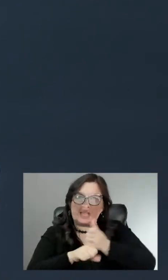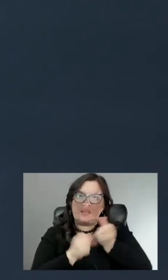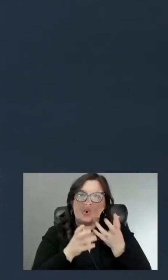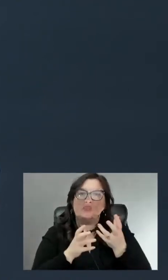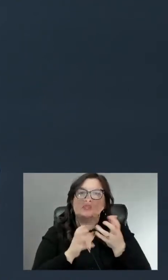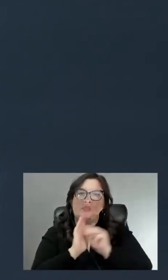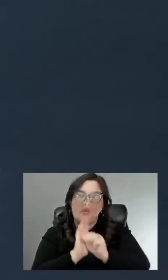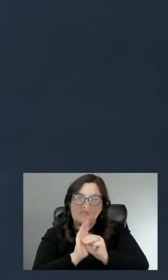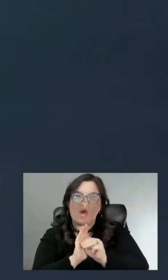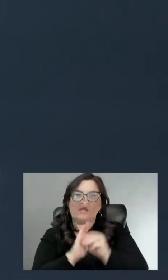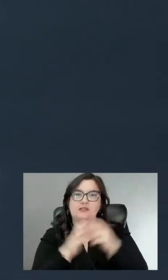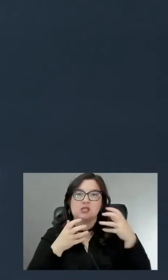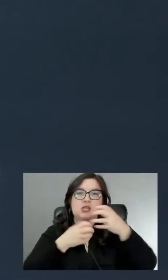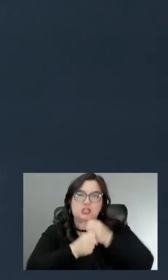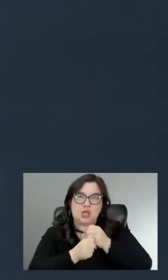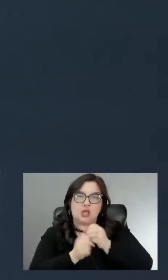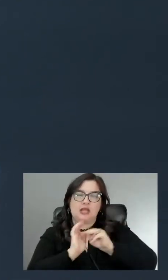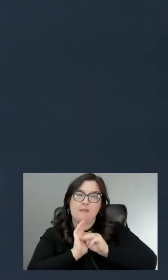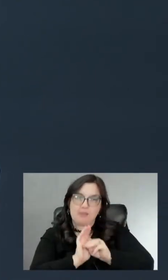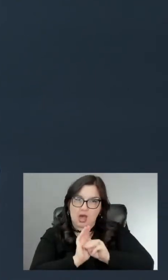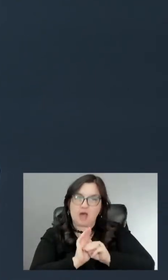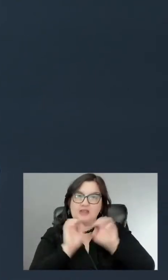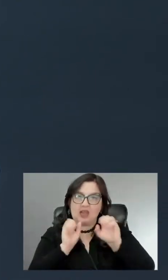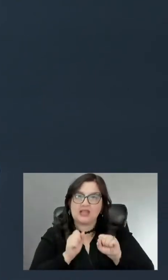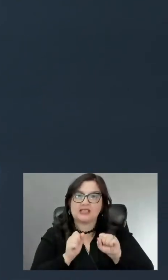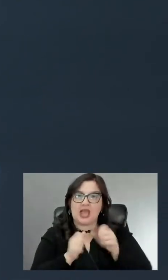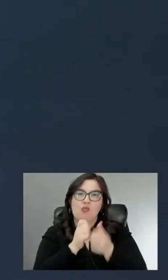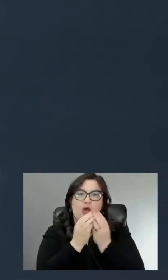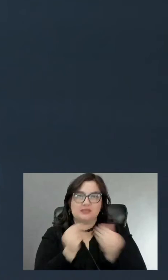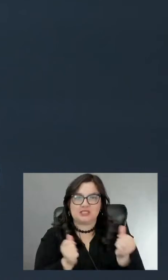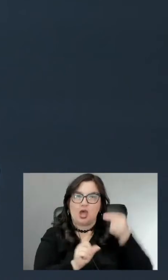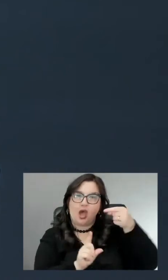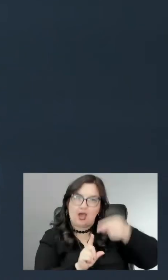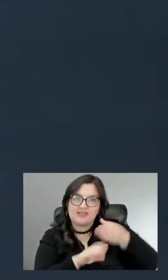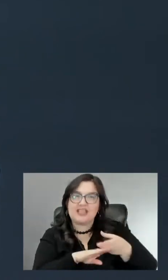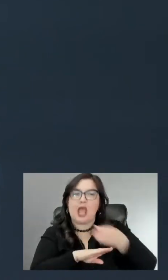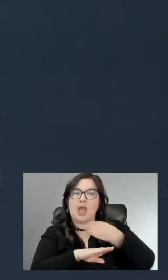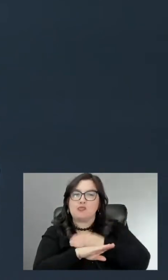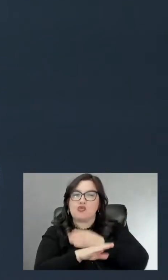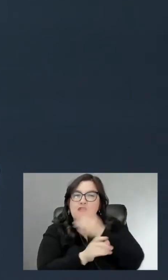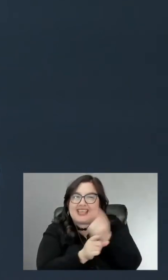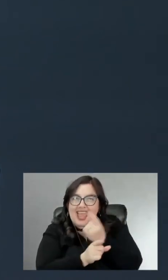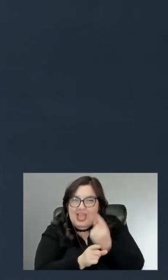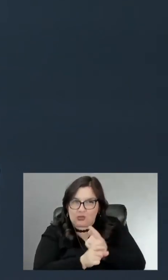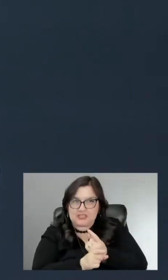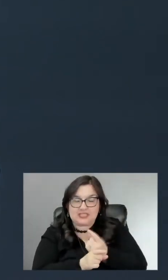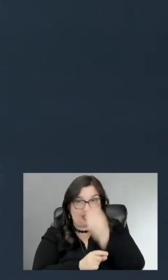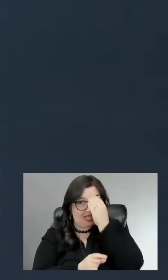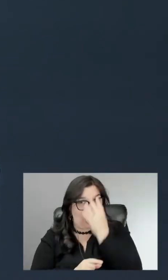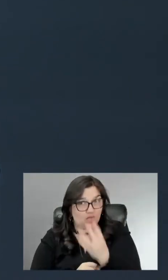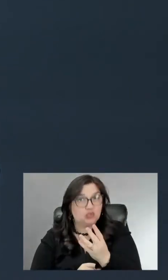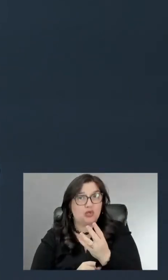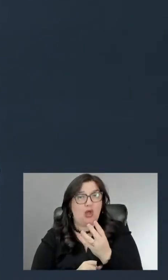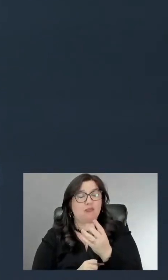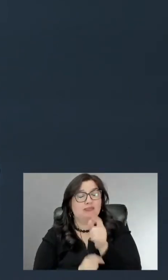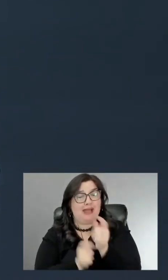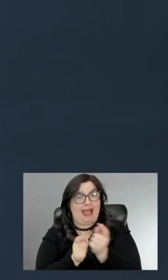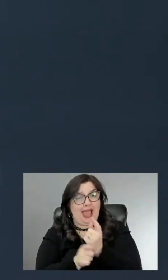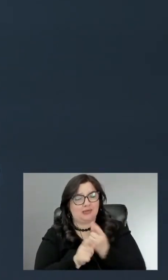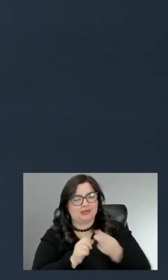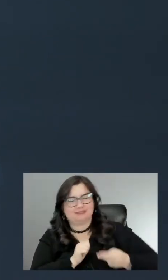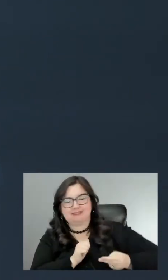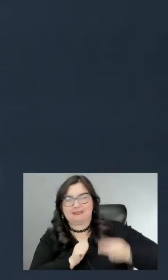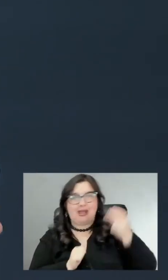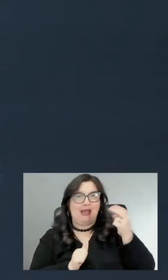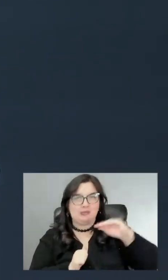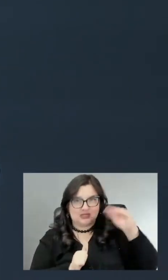consolidated model, which Right. basically is able to solve the problem and improve the accuracy. Like we have very high accuracy for the information that we extract. And also there is no